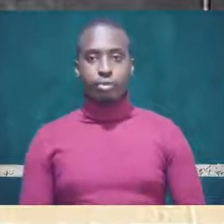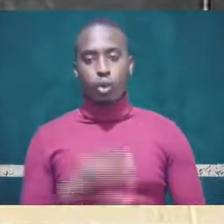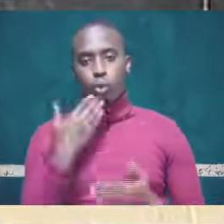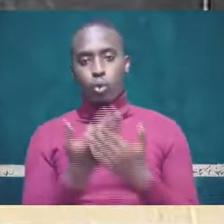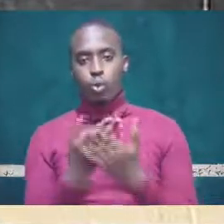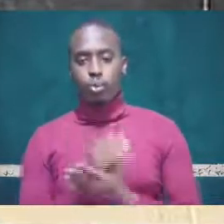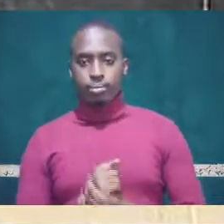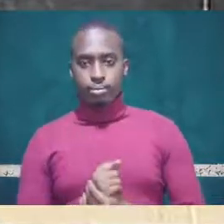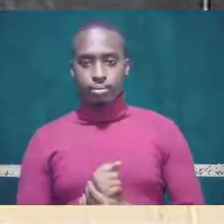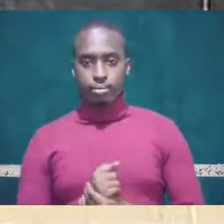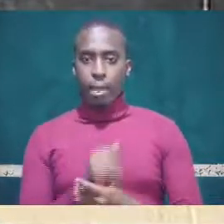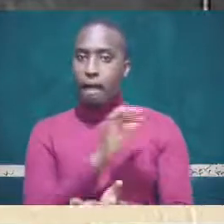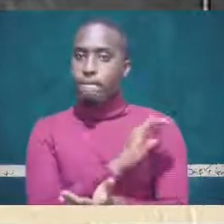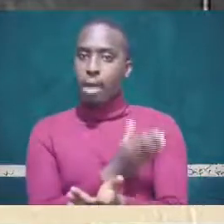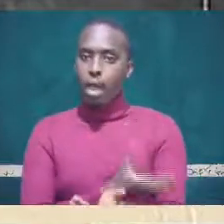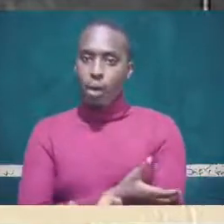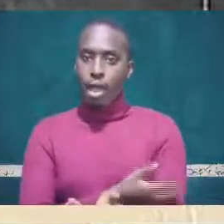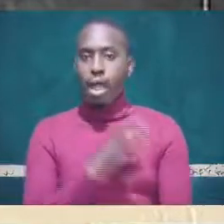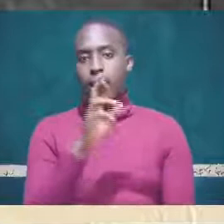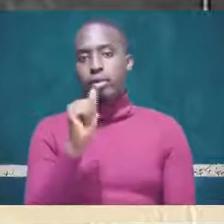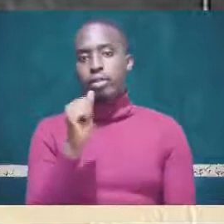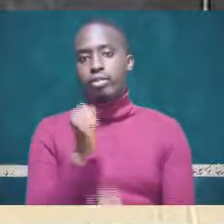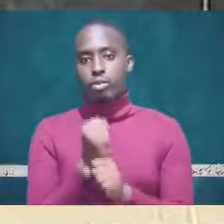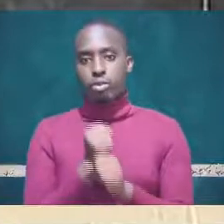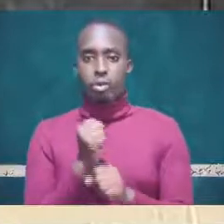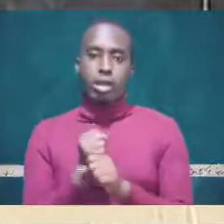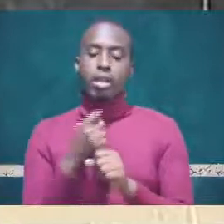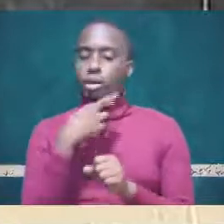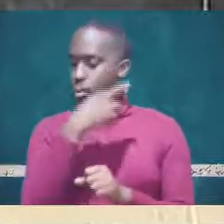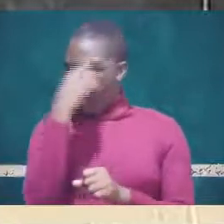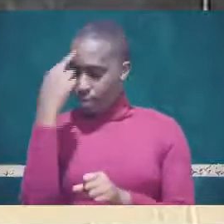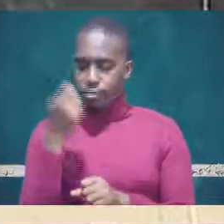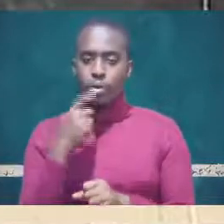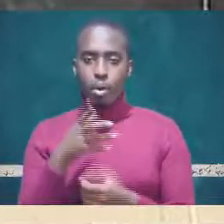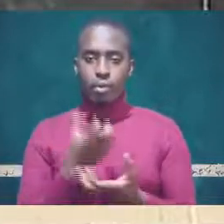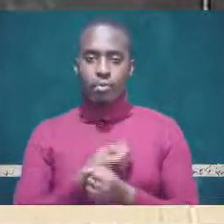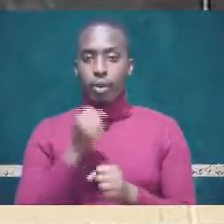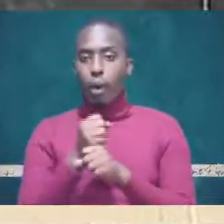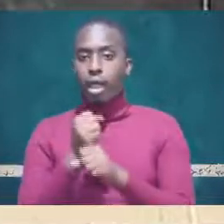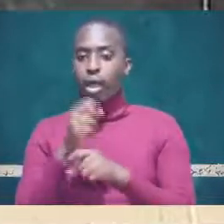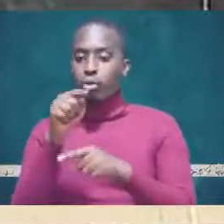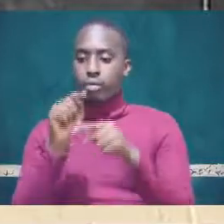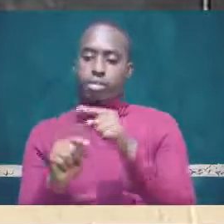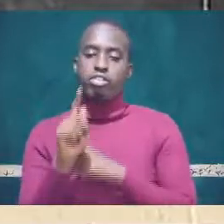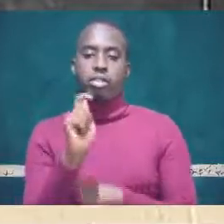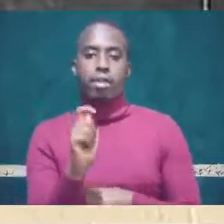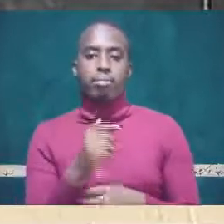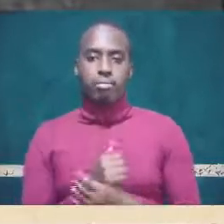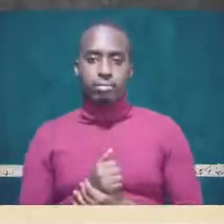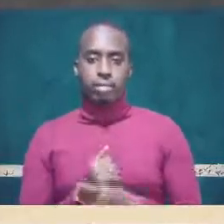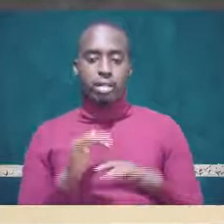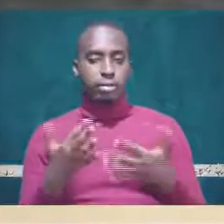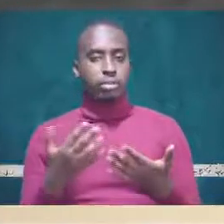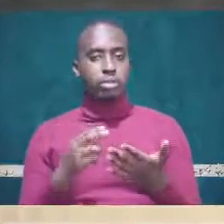Good. So power is rate of doing work. That means we shall have work done divided by what? Time. Let's